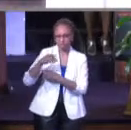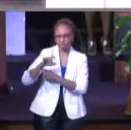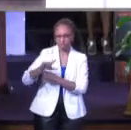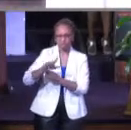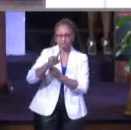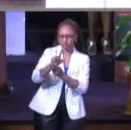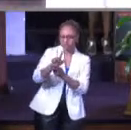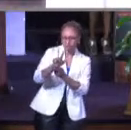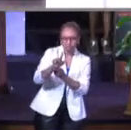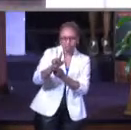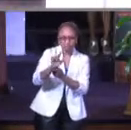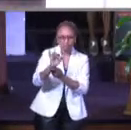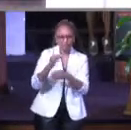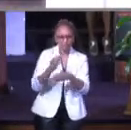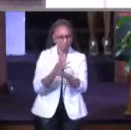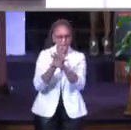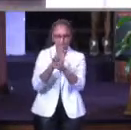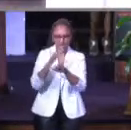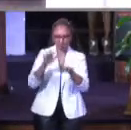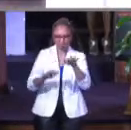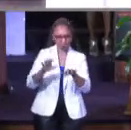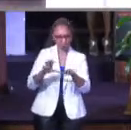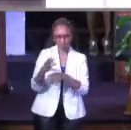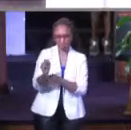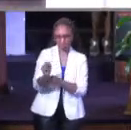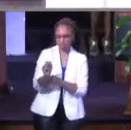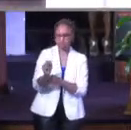21st. If you're online, put it in the chat.